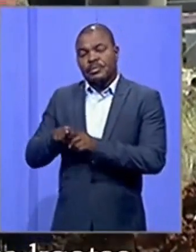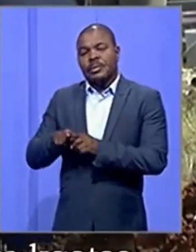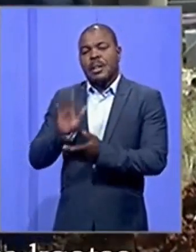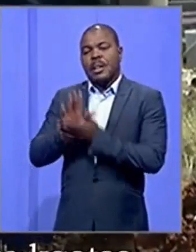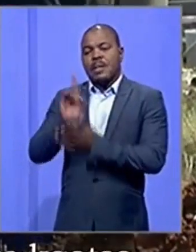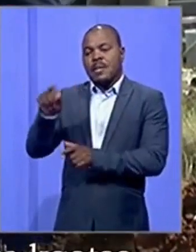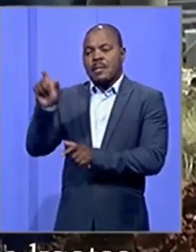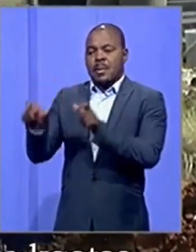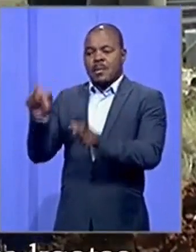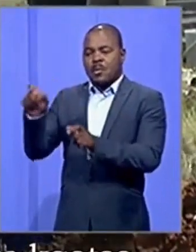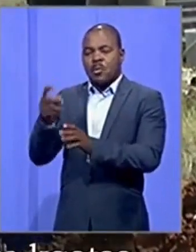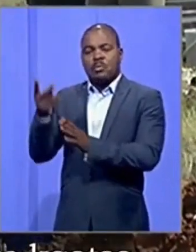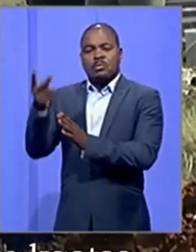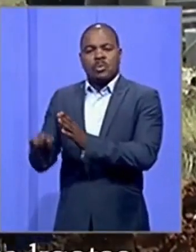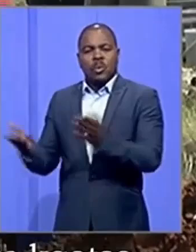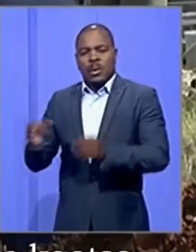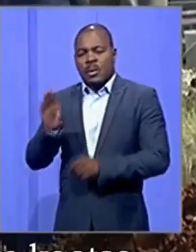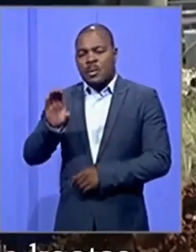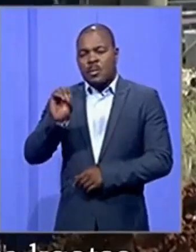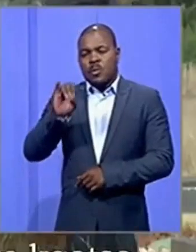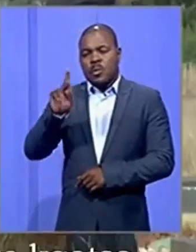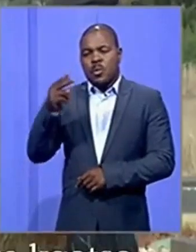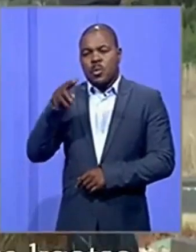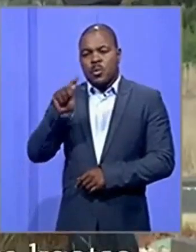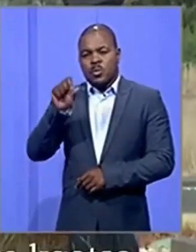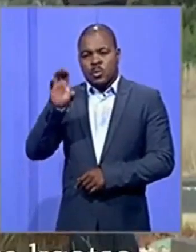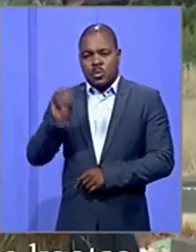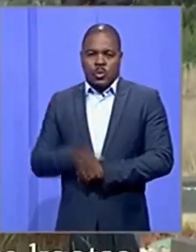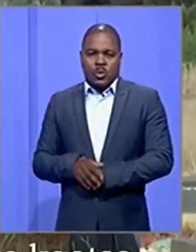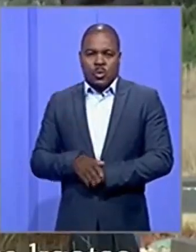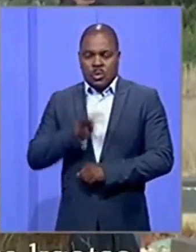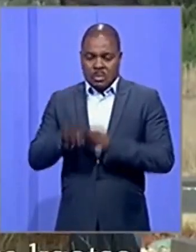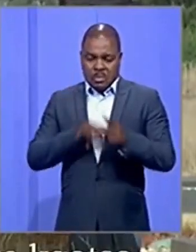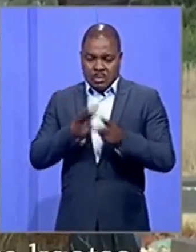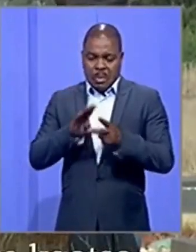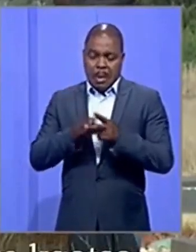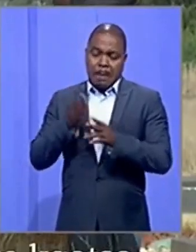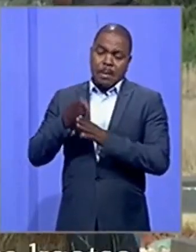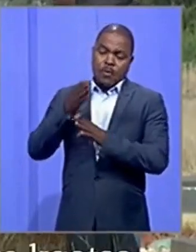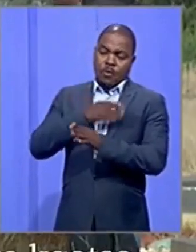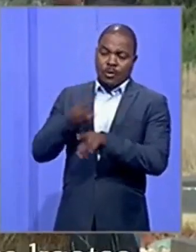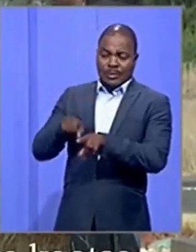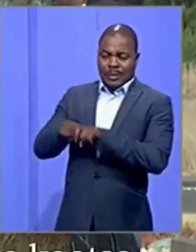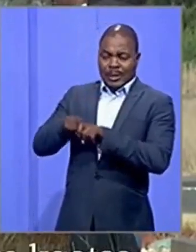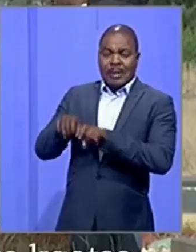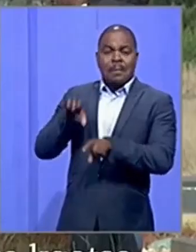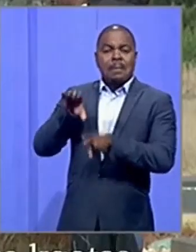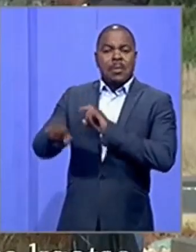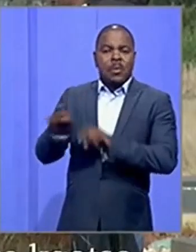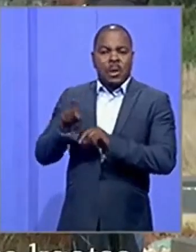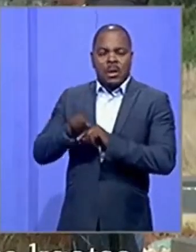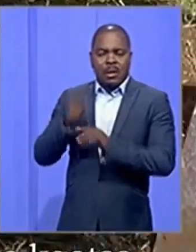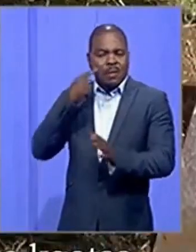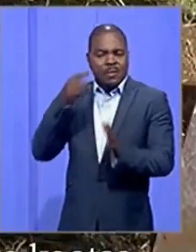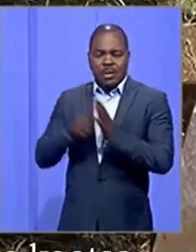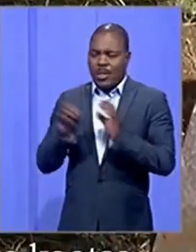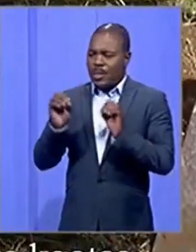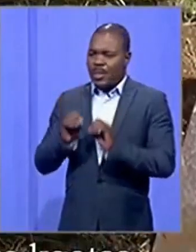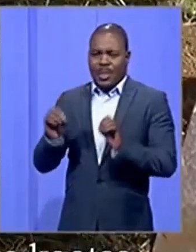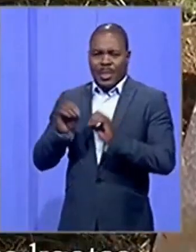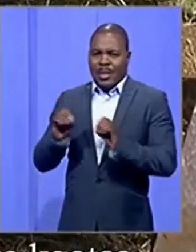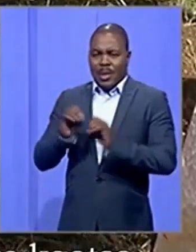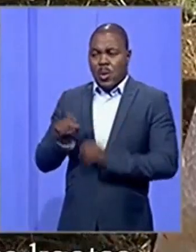kwa mabitleng a boikhutso go batla Makinye. Diteko tse di neng di dirilwe pele ga 4 di ne di kaile fa go sena bopaki jwa gore masaledi